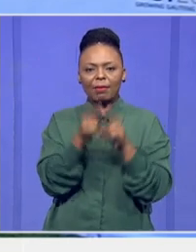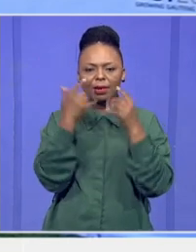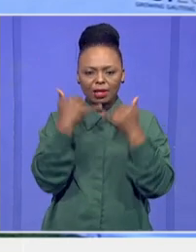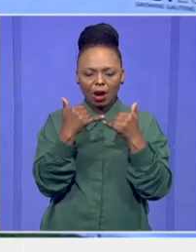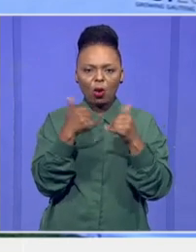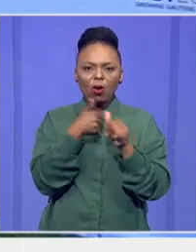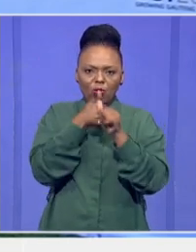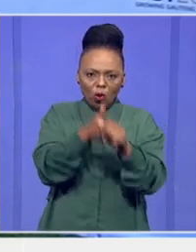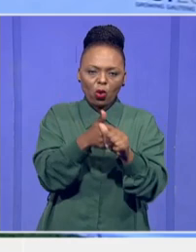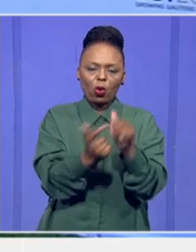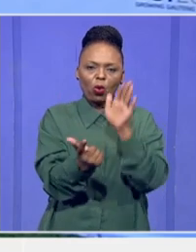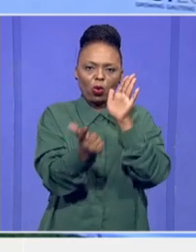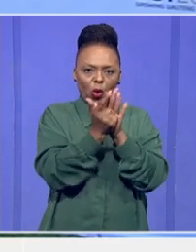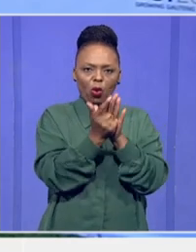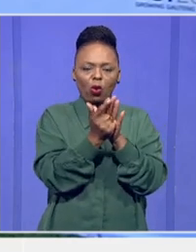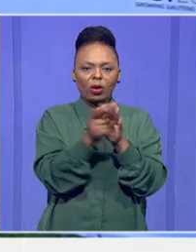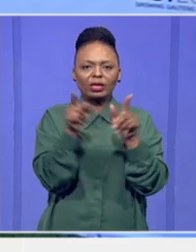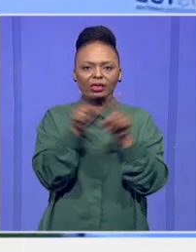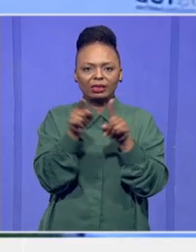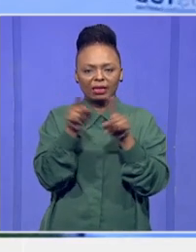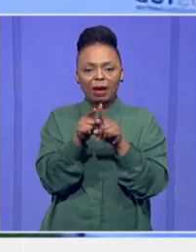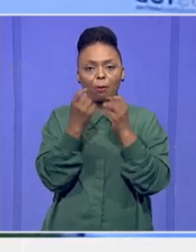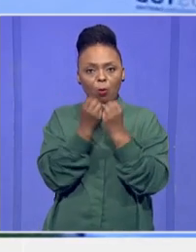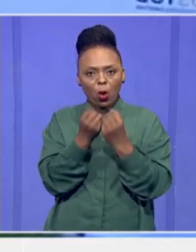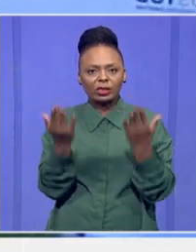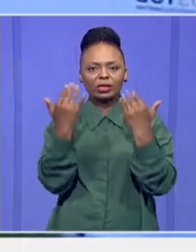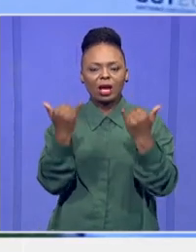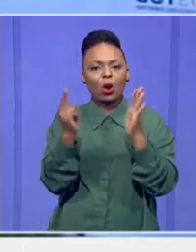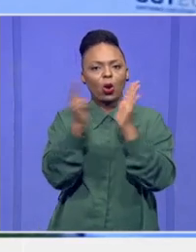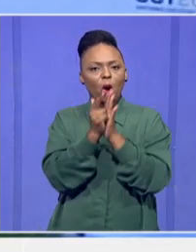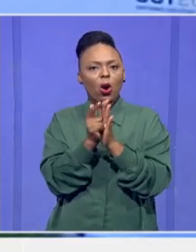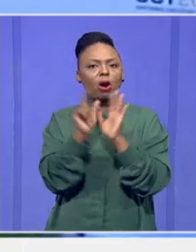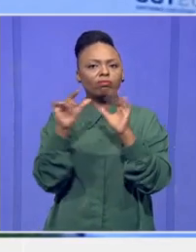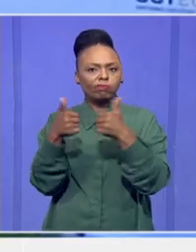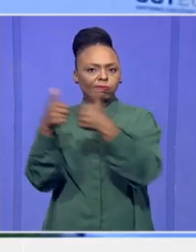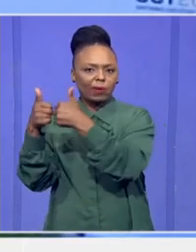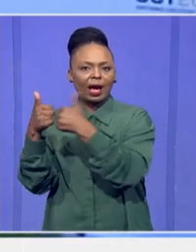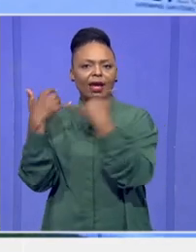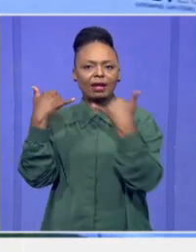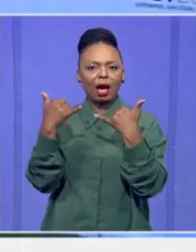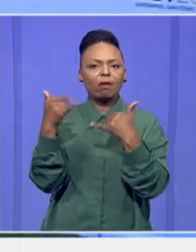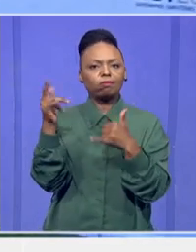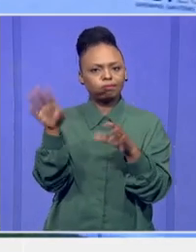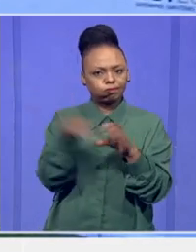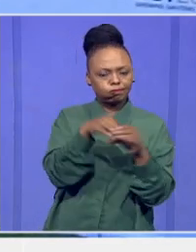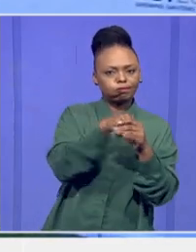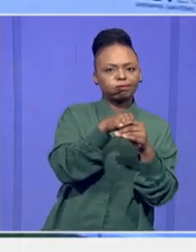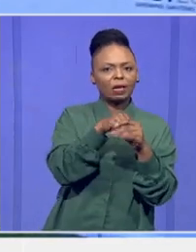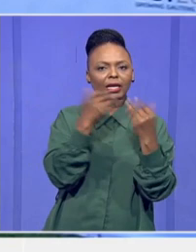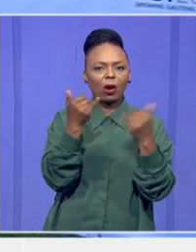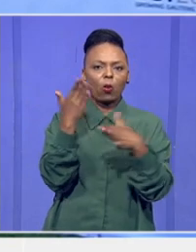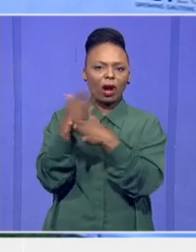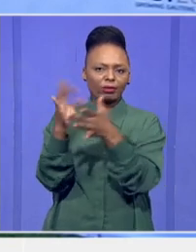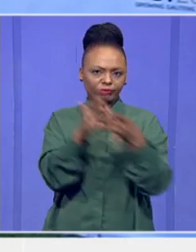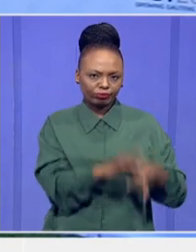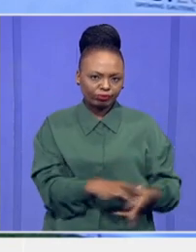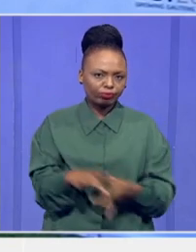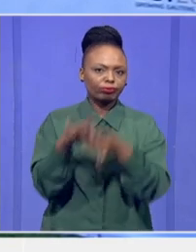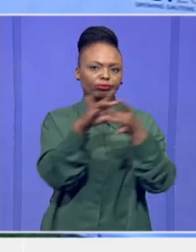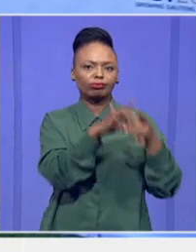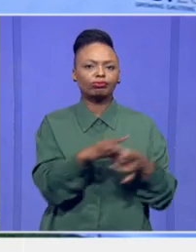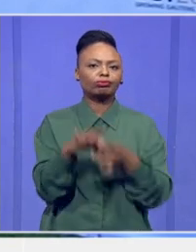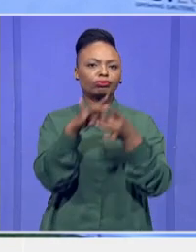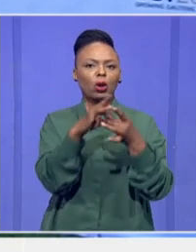law enforcement agencies in the country. We do understand that these wardens are going to be working hand in hand with law